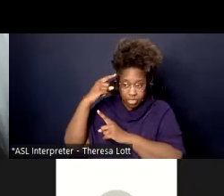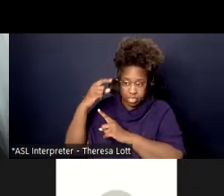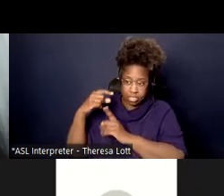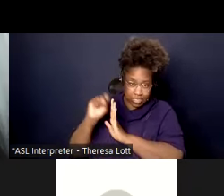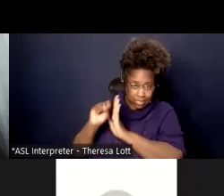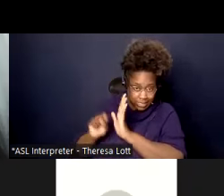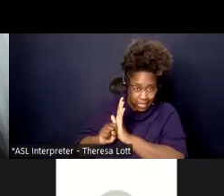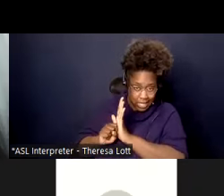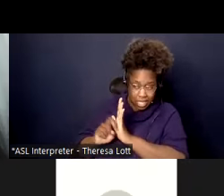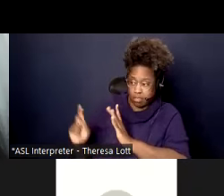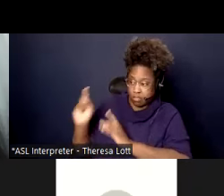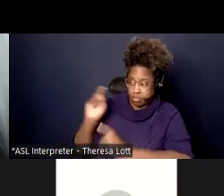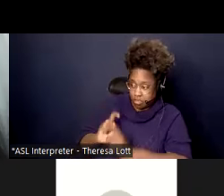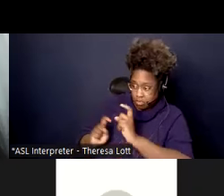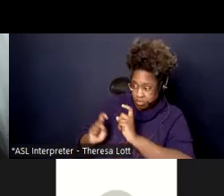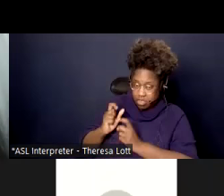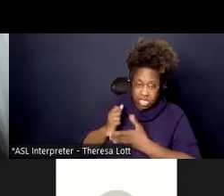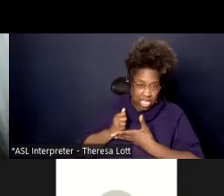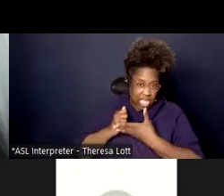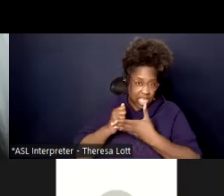as well to do that.